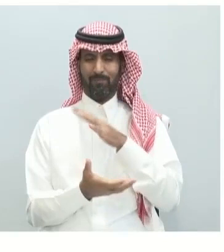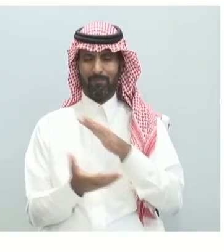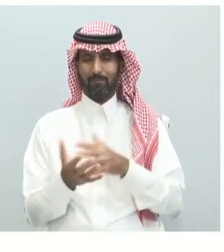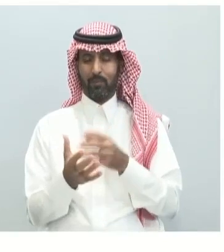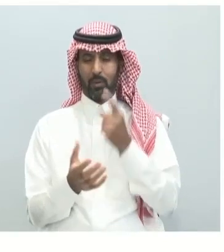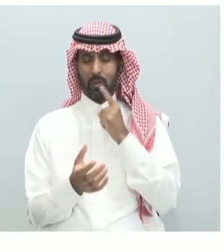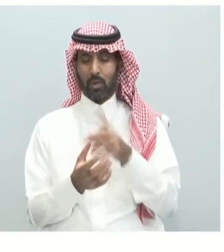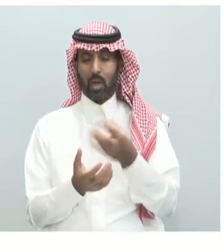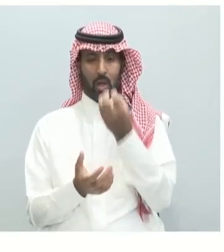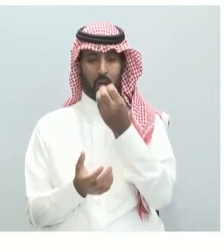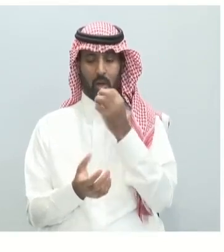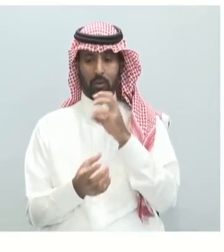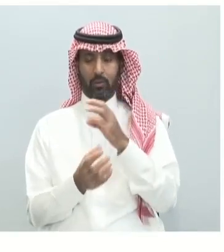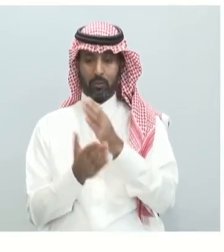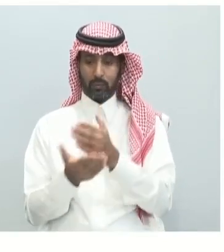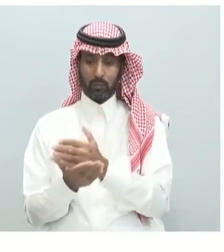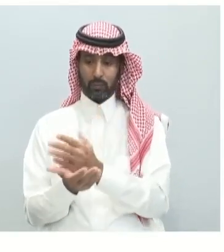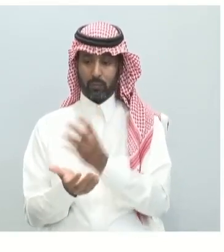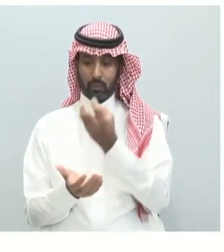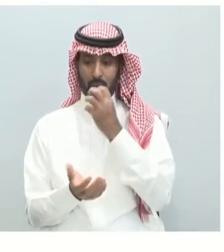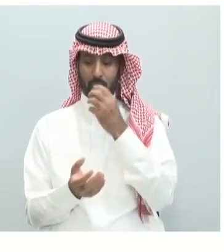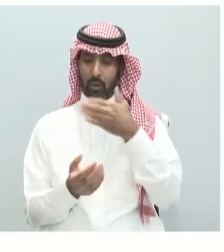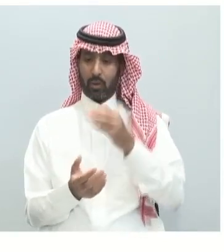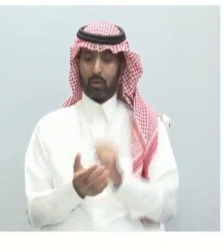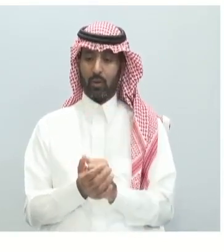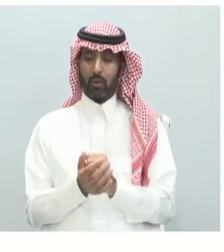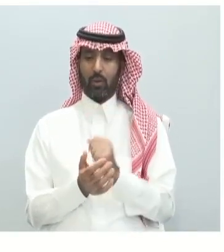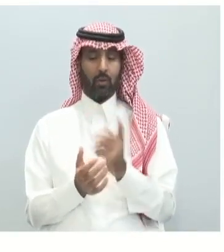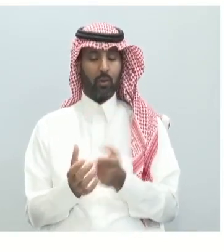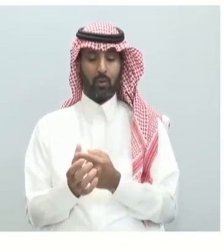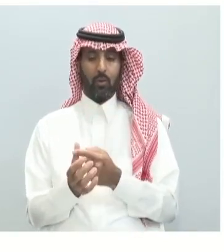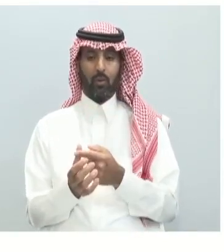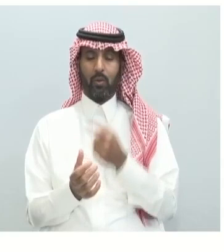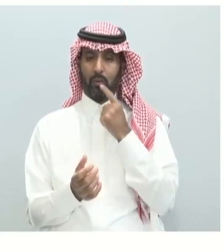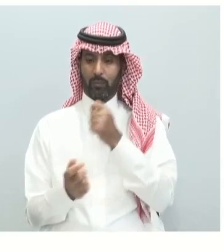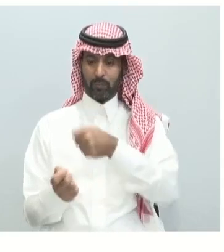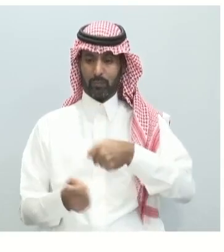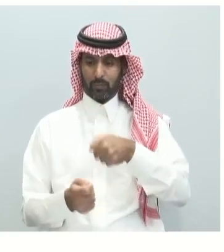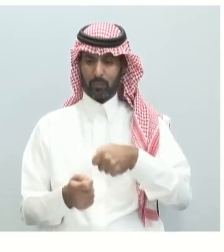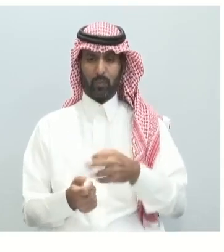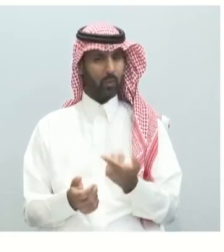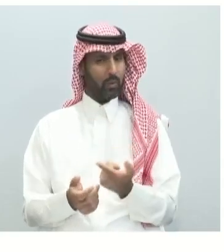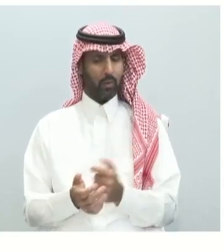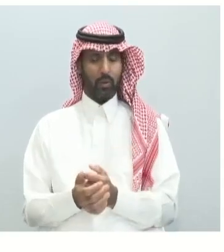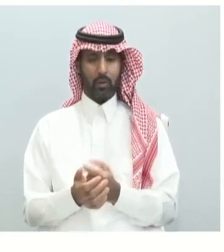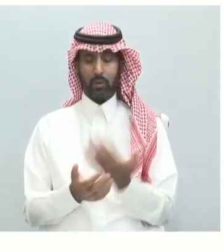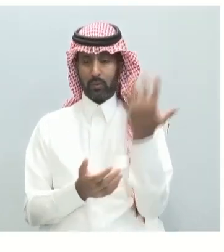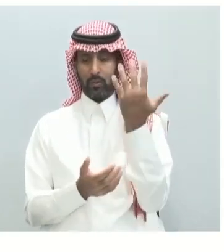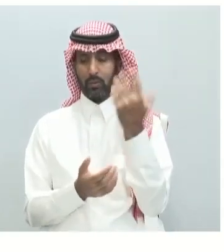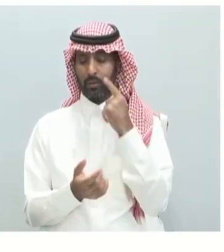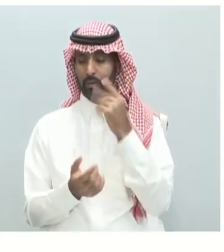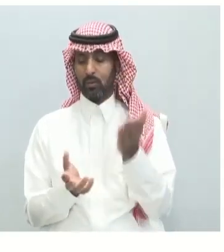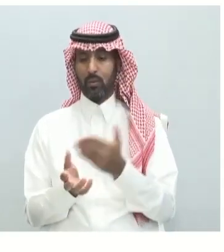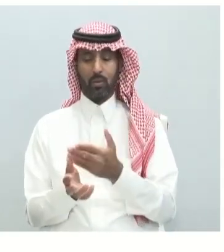fruits and vegetables is that A, they're grown with pesticides, B, they're often shipped